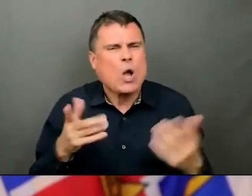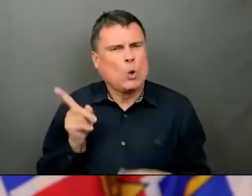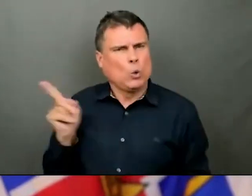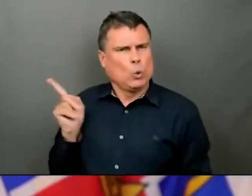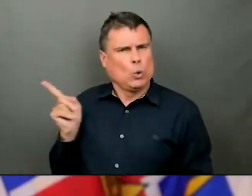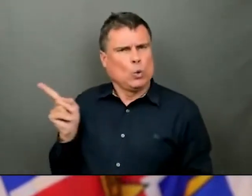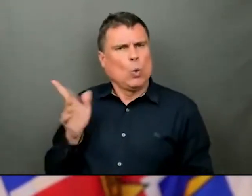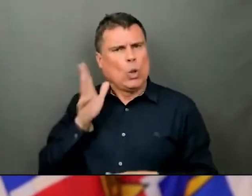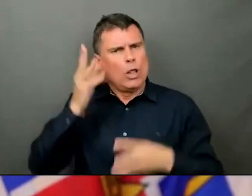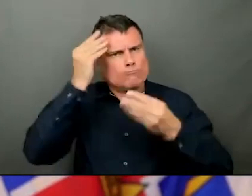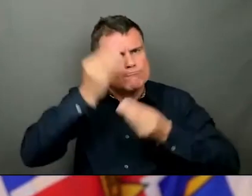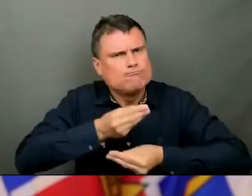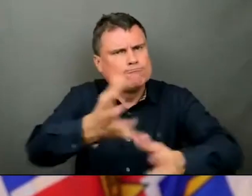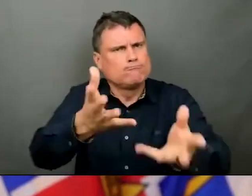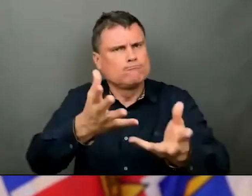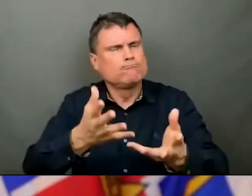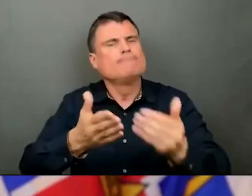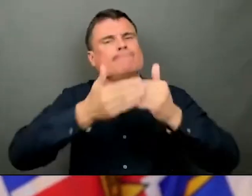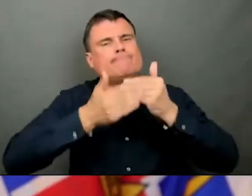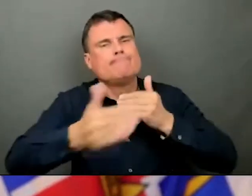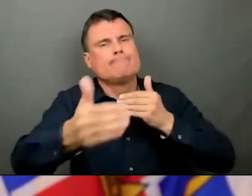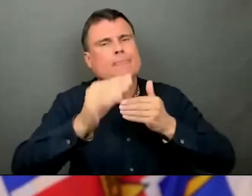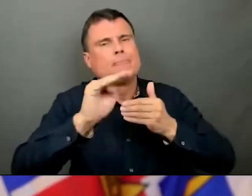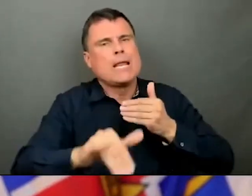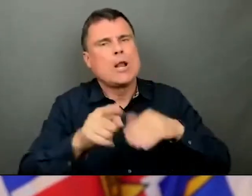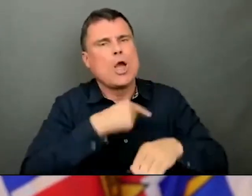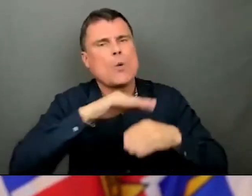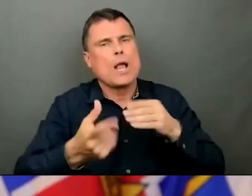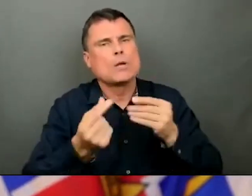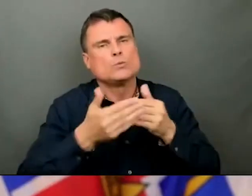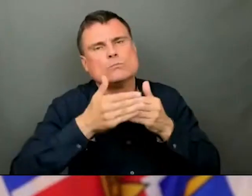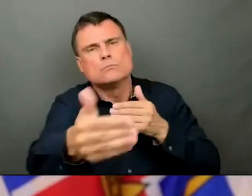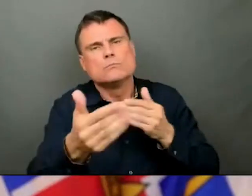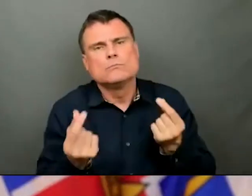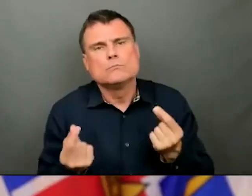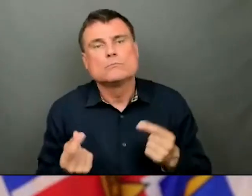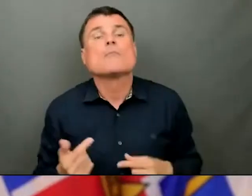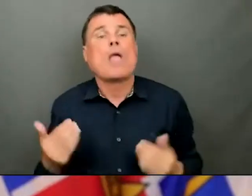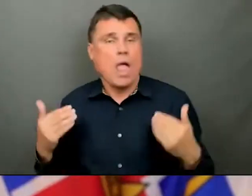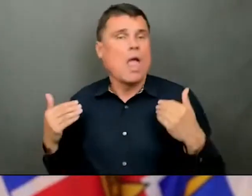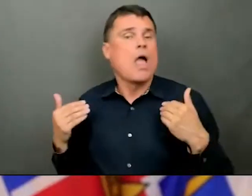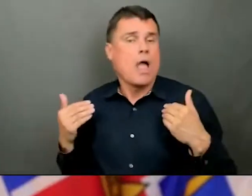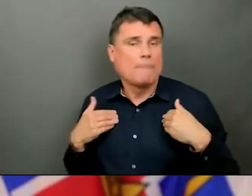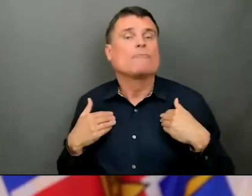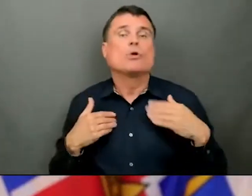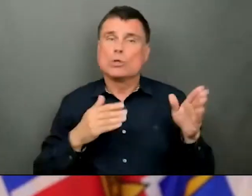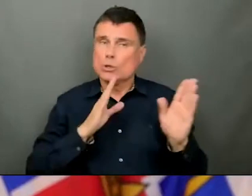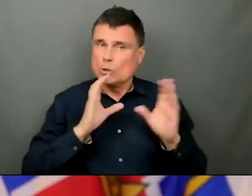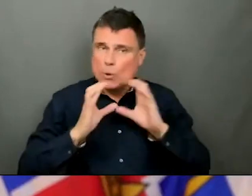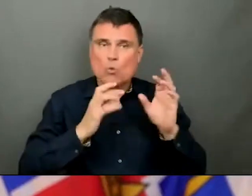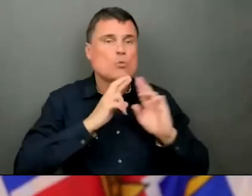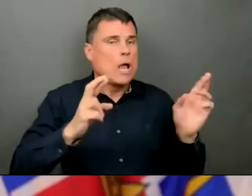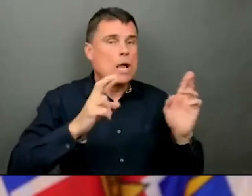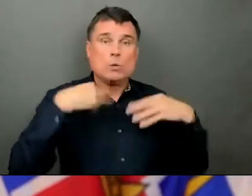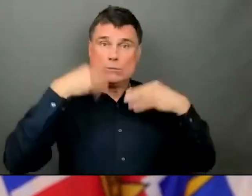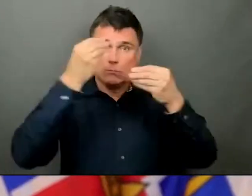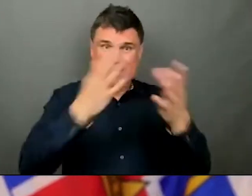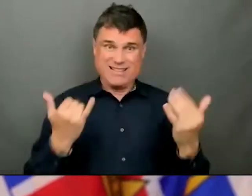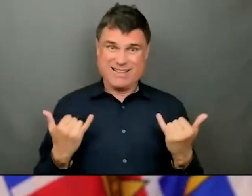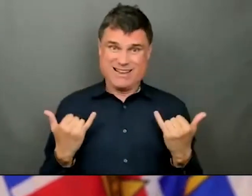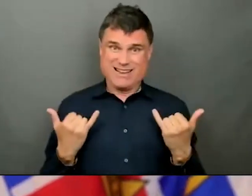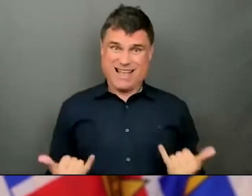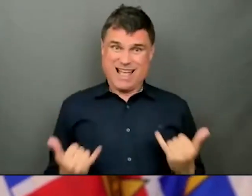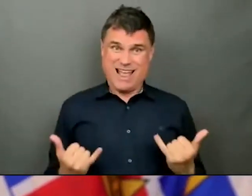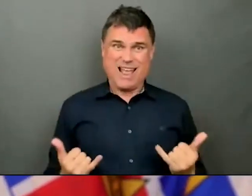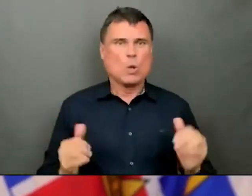So there will be a communications plan. I think what people need to know is nothing is changing right now. We are in a place